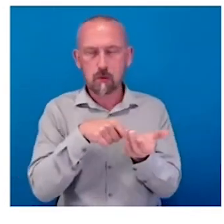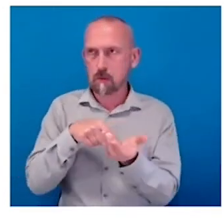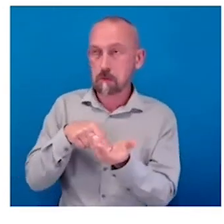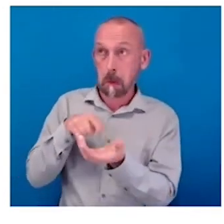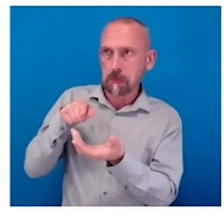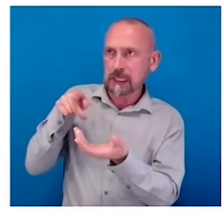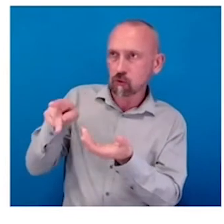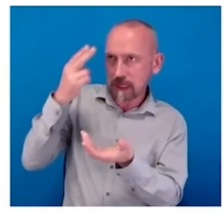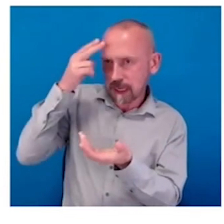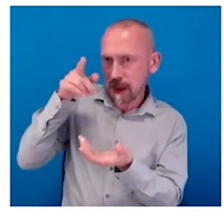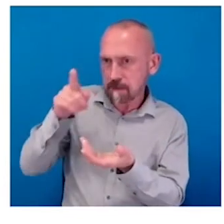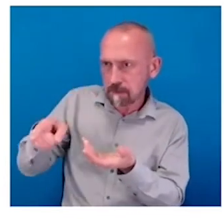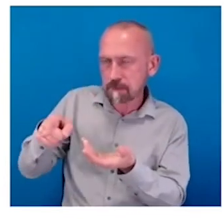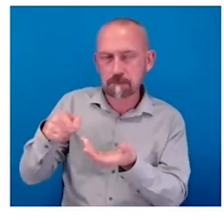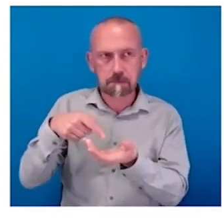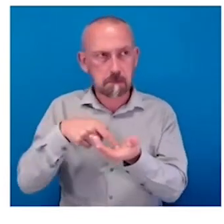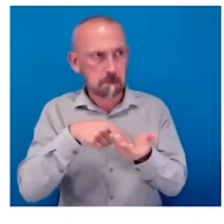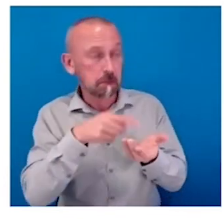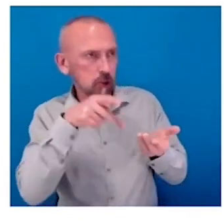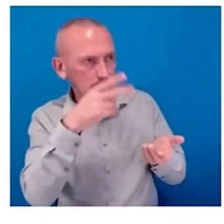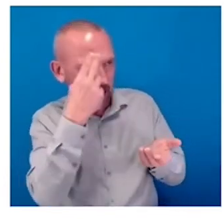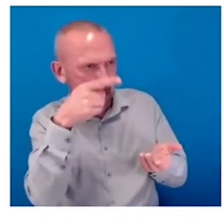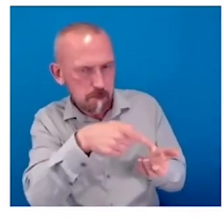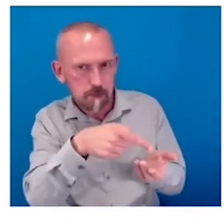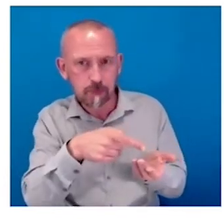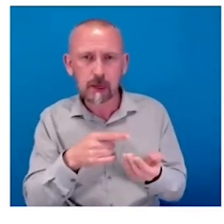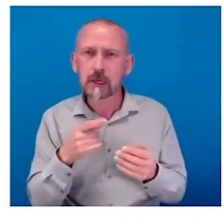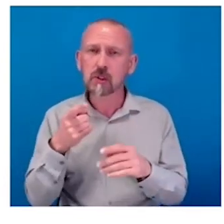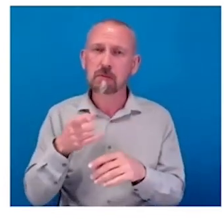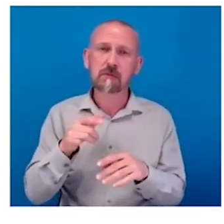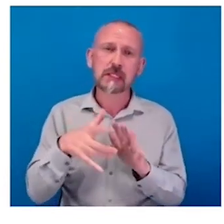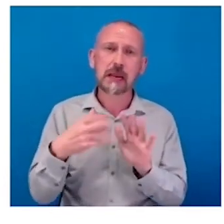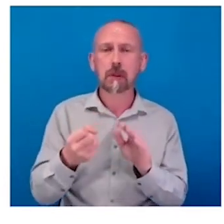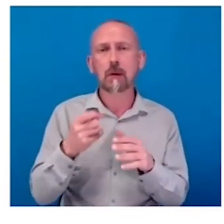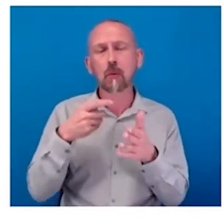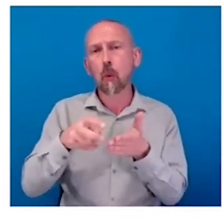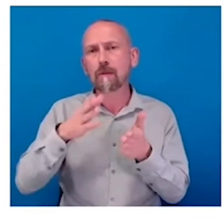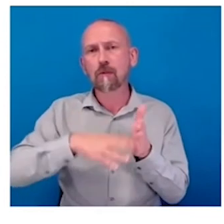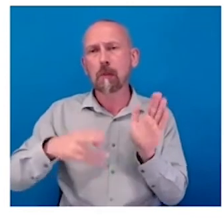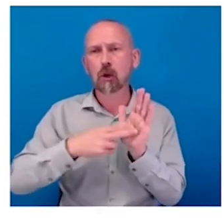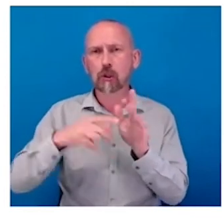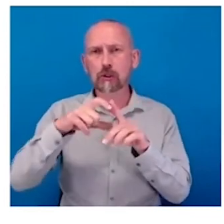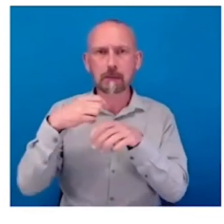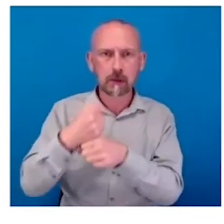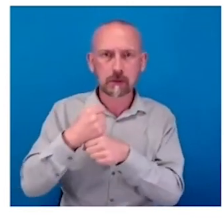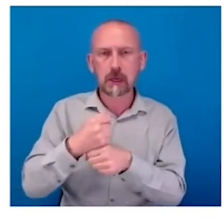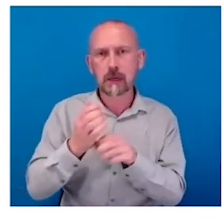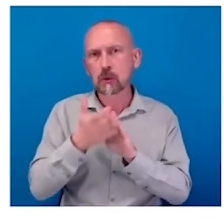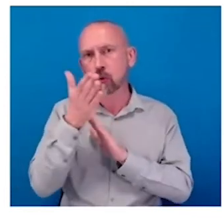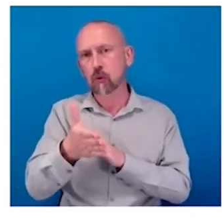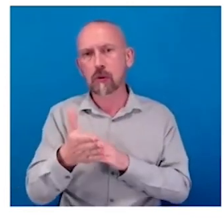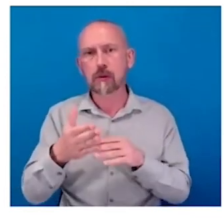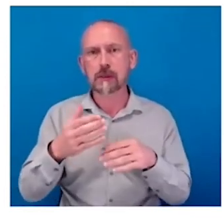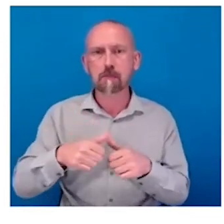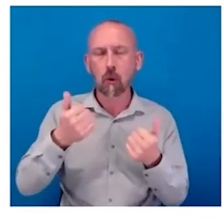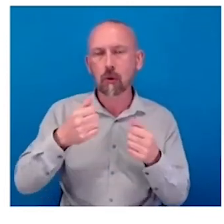each intersection. Let's say you want to hear what the walk will be like from the Notre Dame Cathedral to the Pont Neuf metro stop. You do this